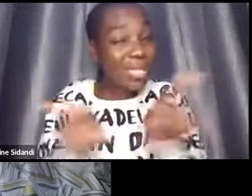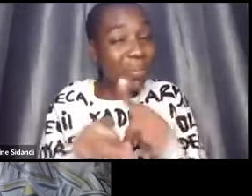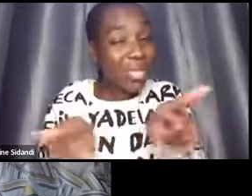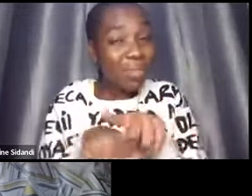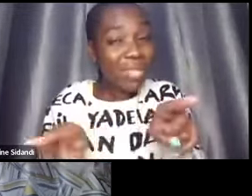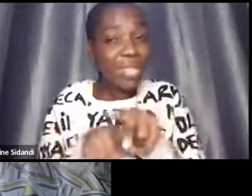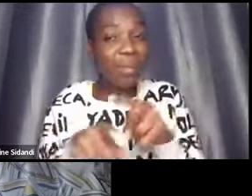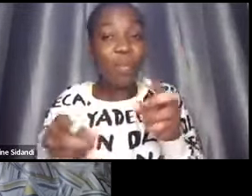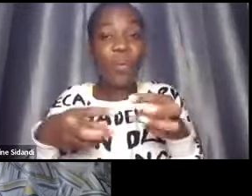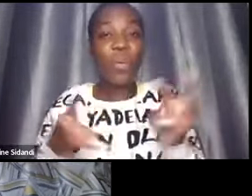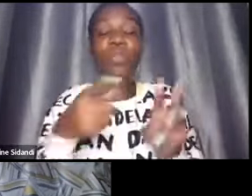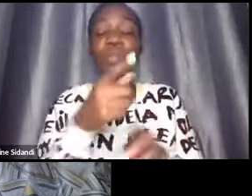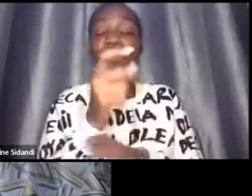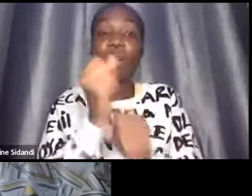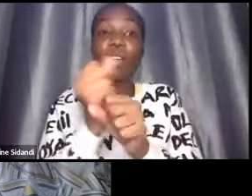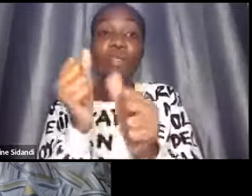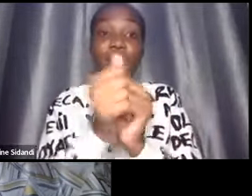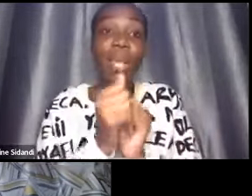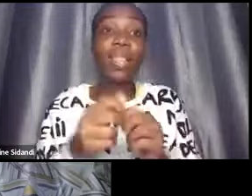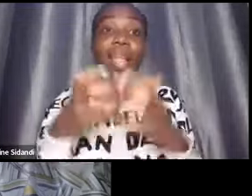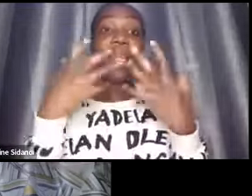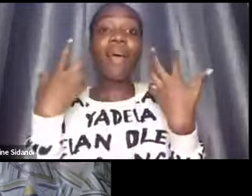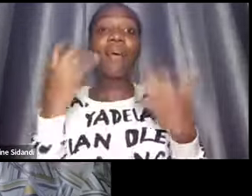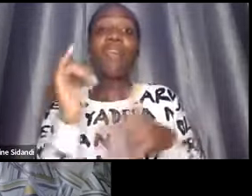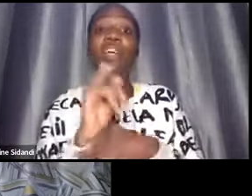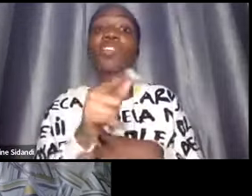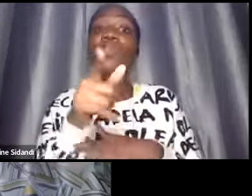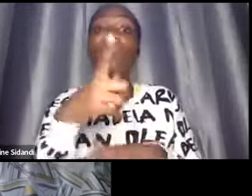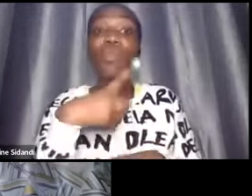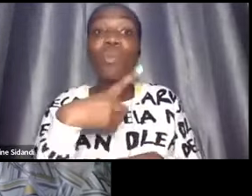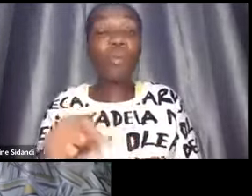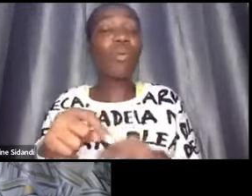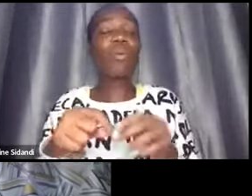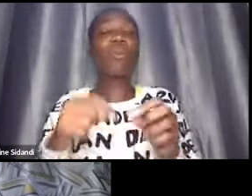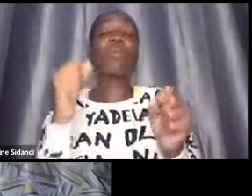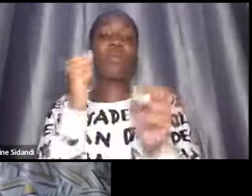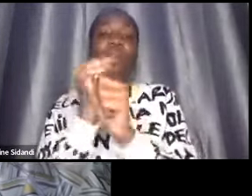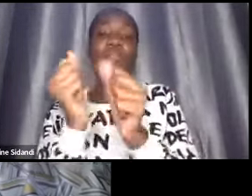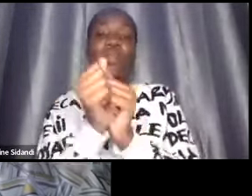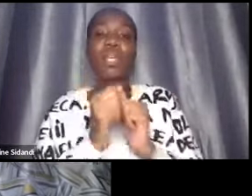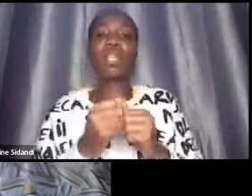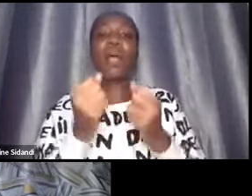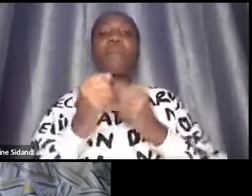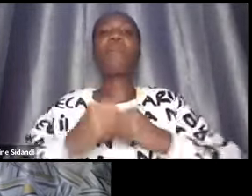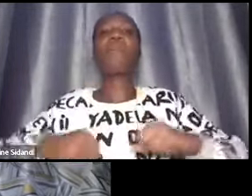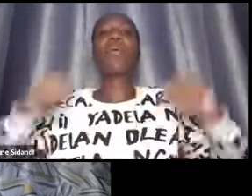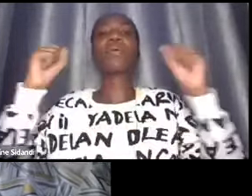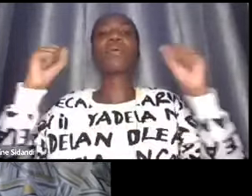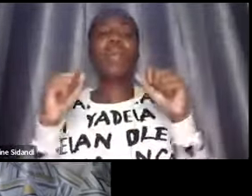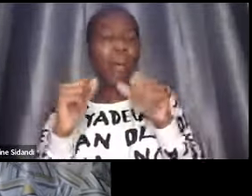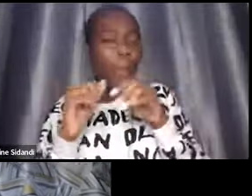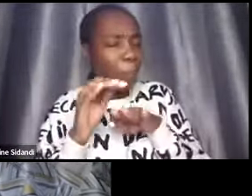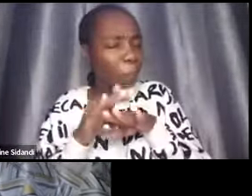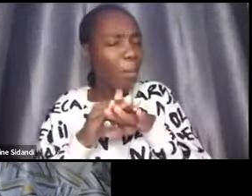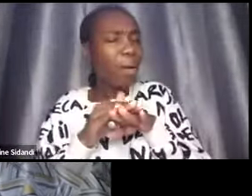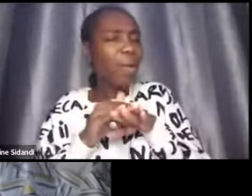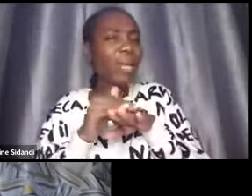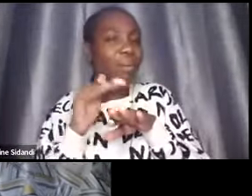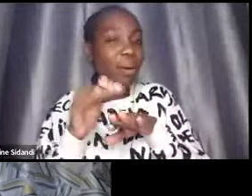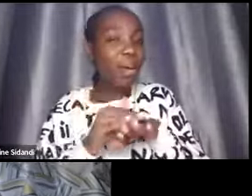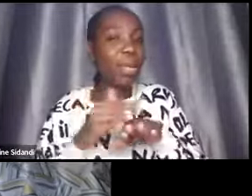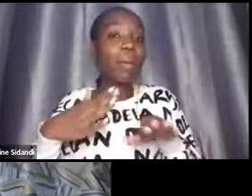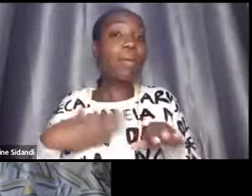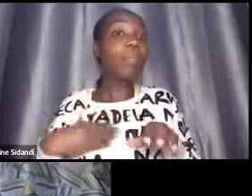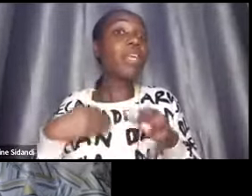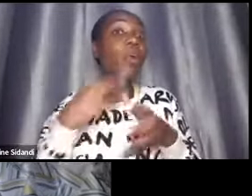lion. Go and handle your boss the same way, slowly. And I have nothing, I have no concoction